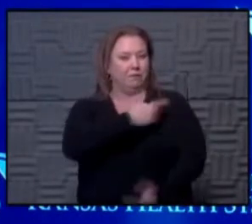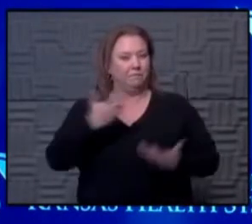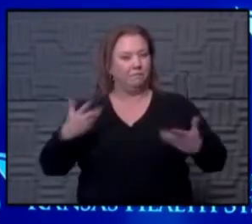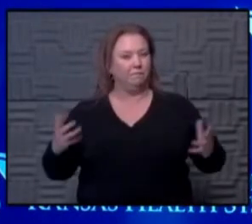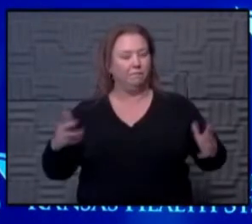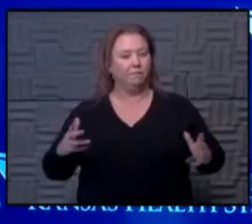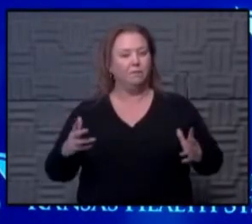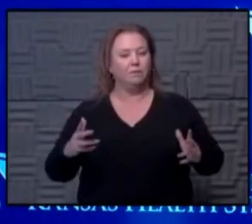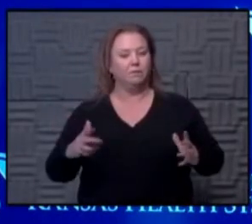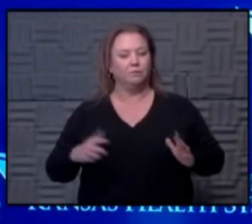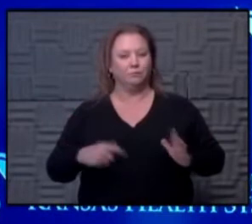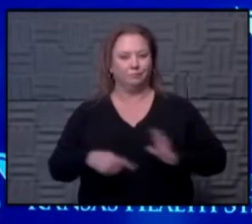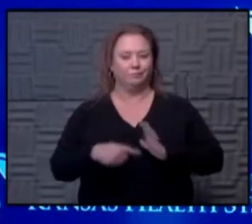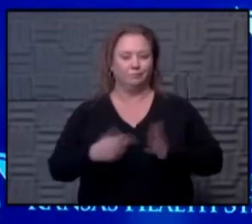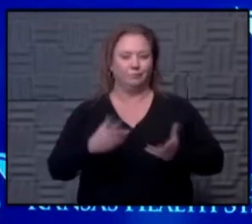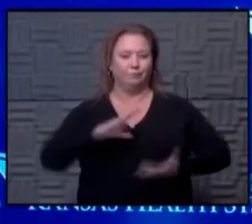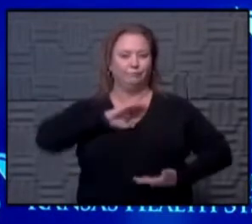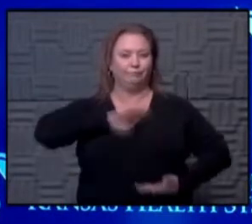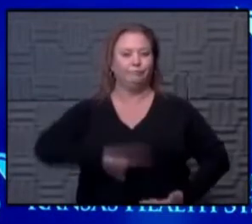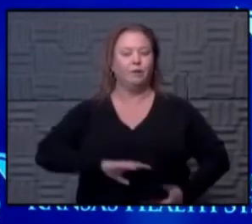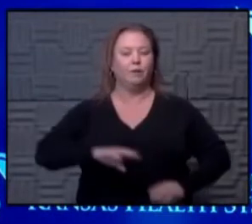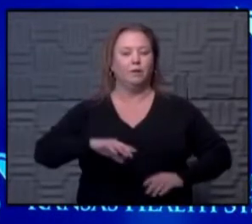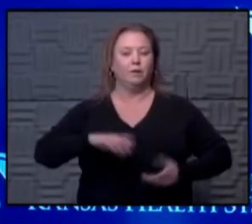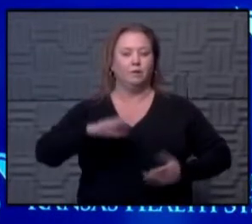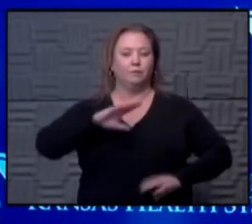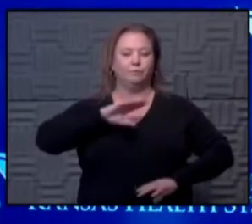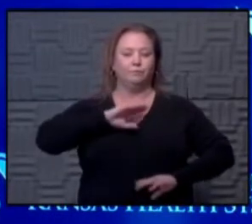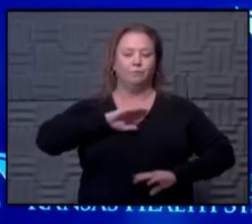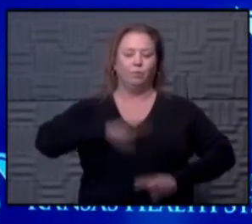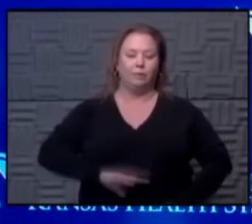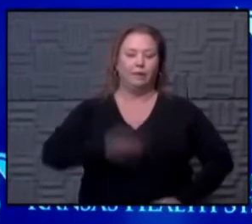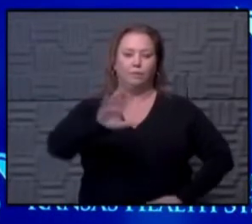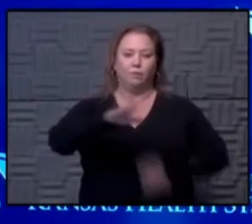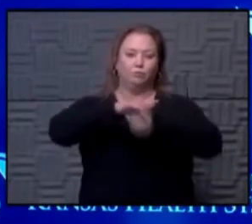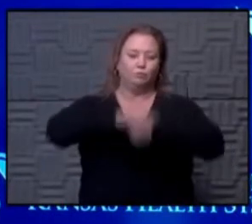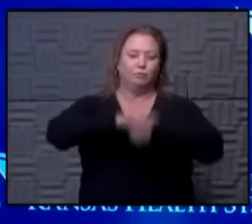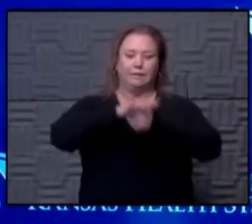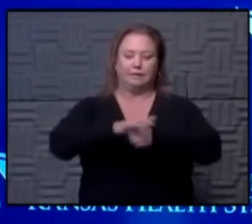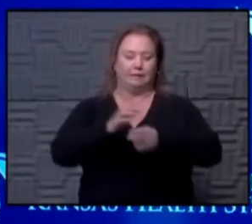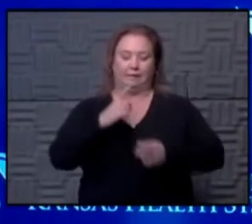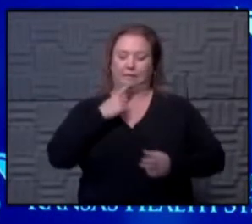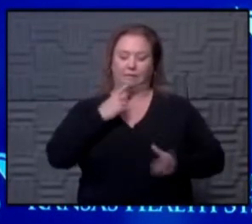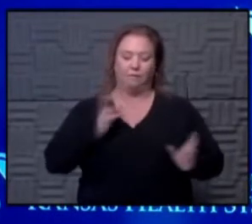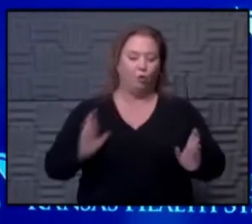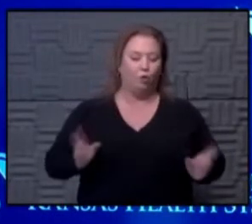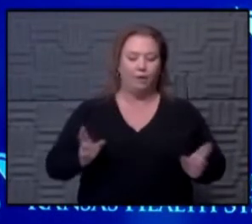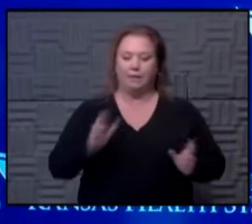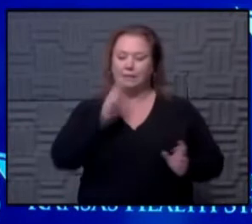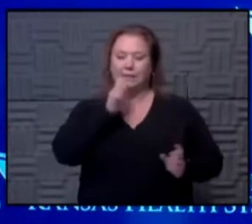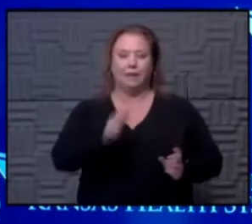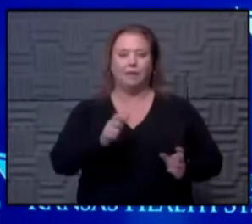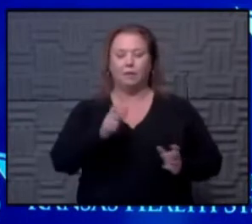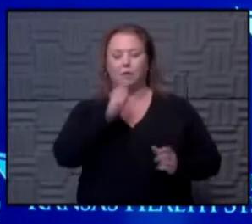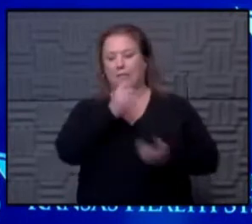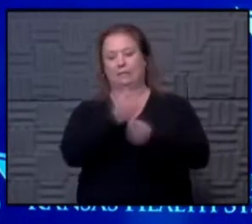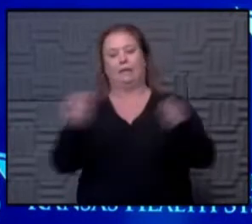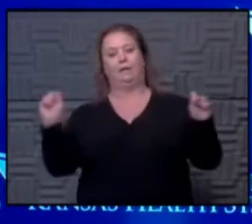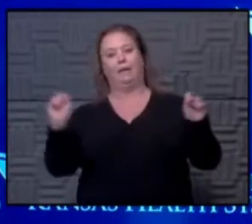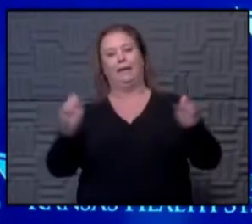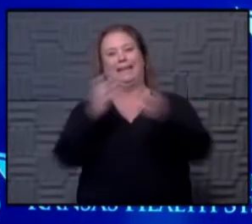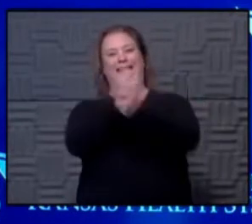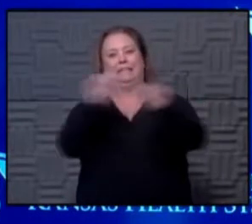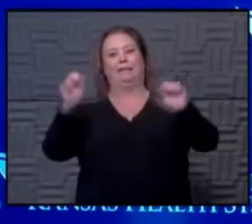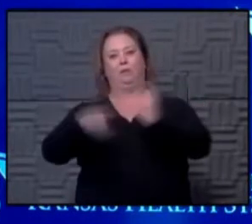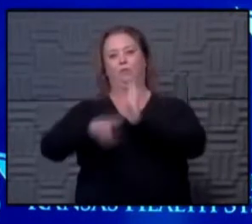I think should alleviate any concerns that things are being rushed or pushed out that are unsafe, because the safety review